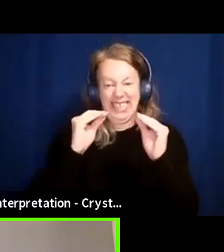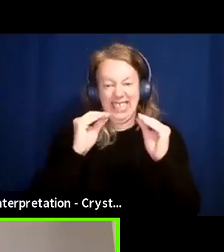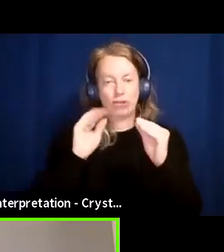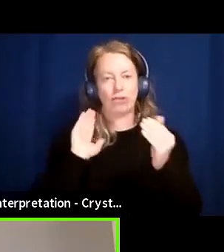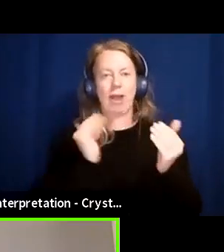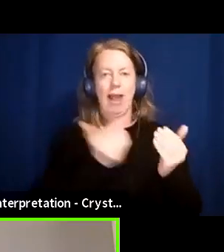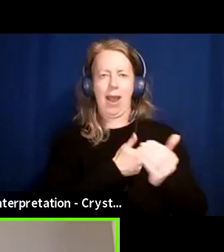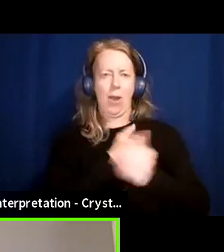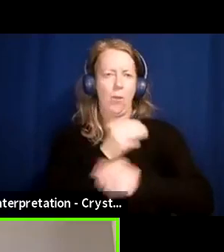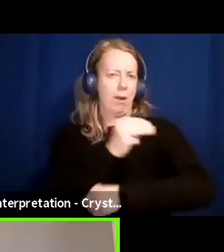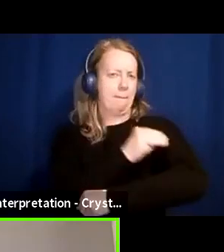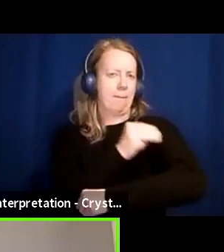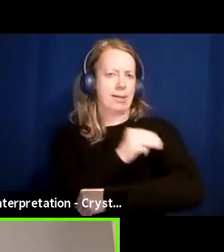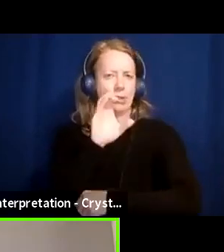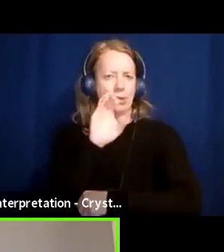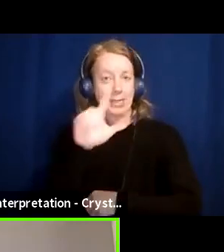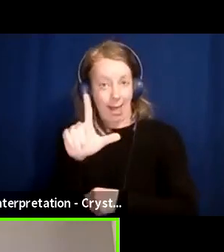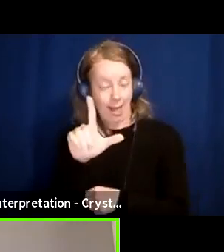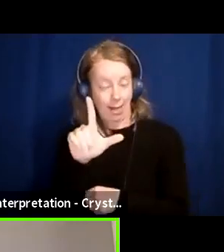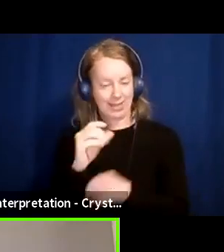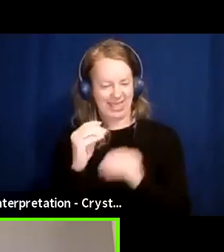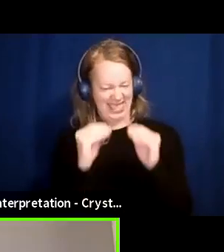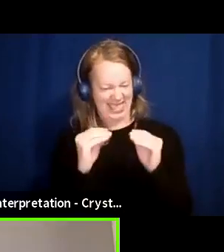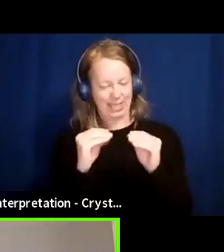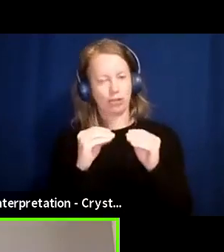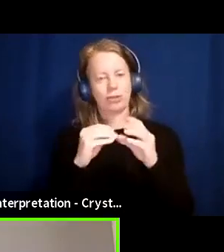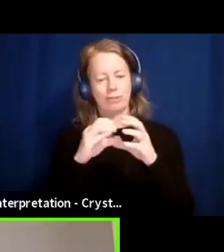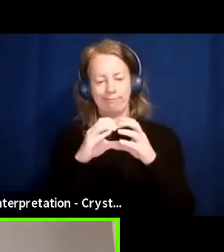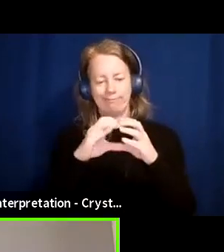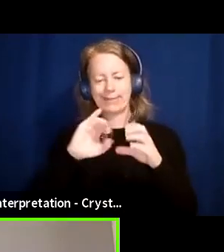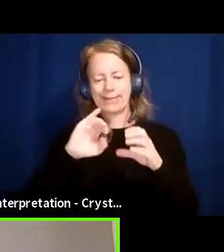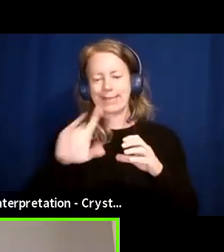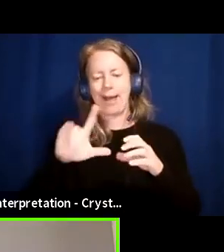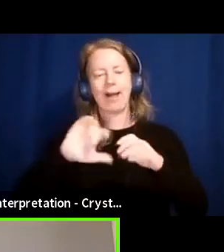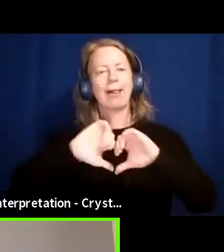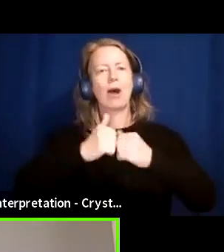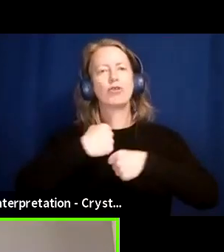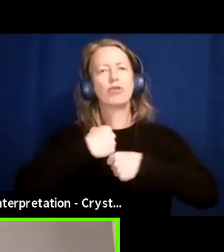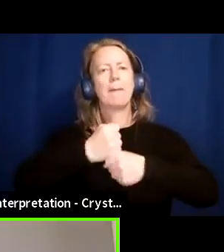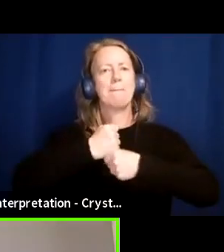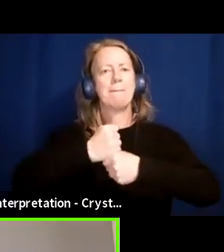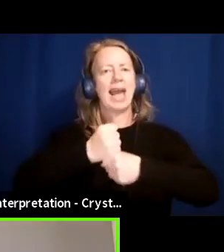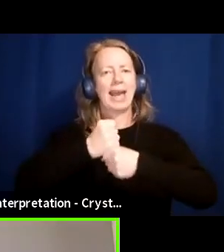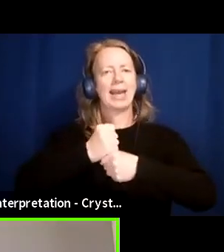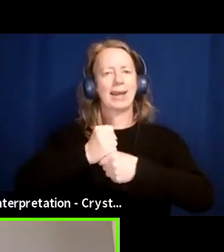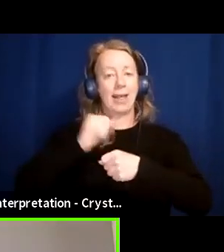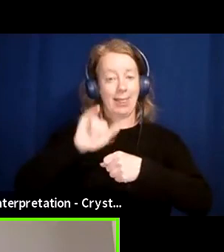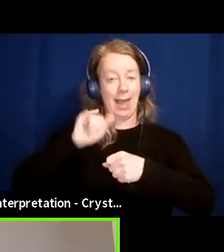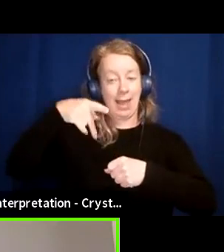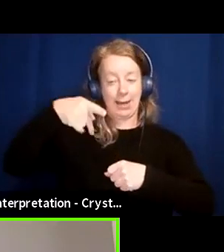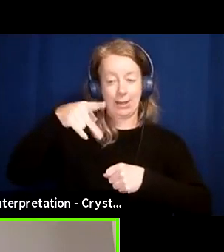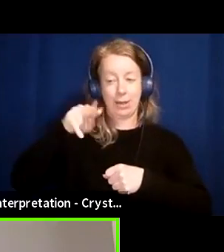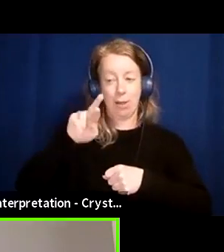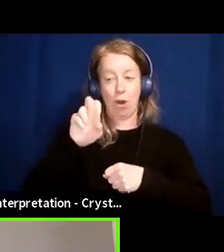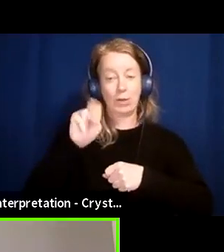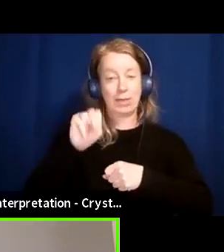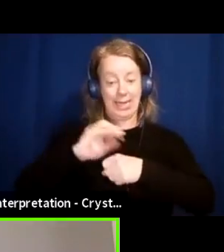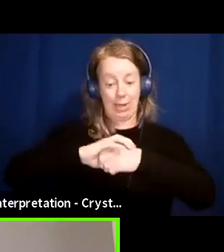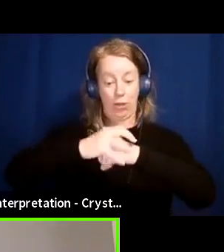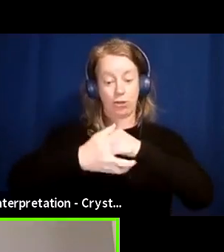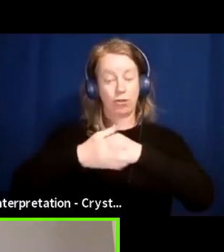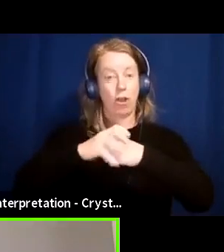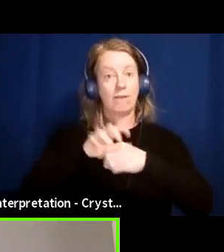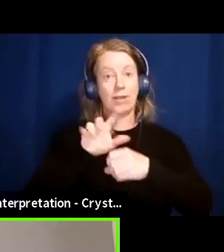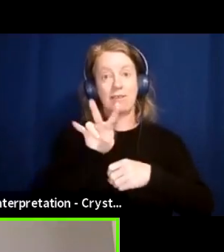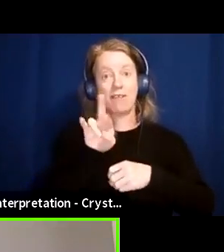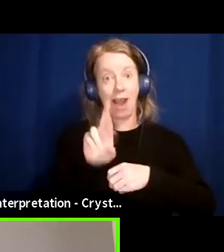basically how to make the little spike protein that is on the surface of the coronavirus.